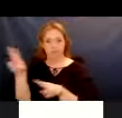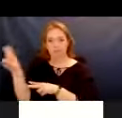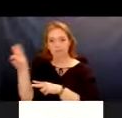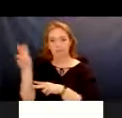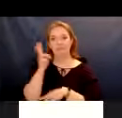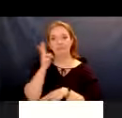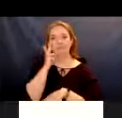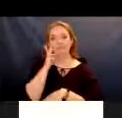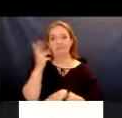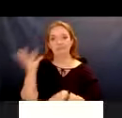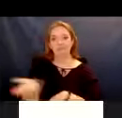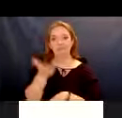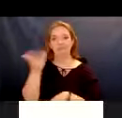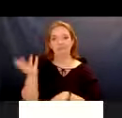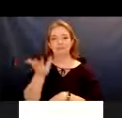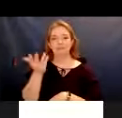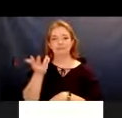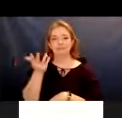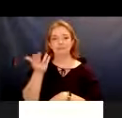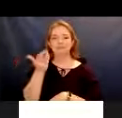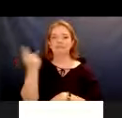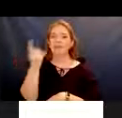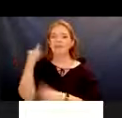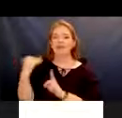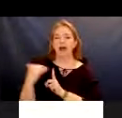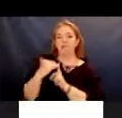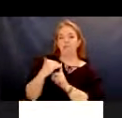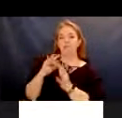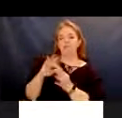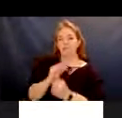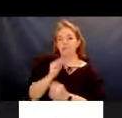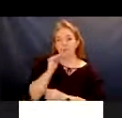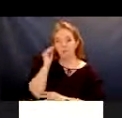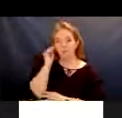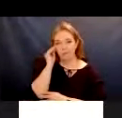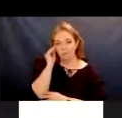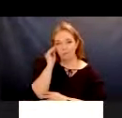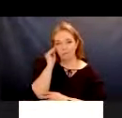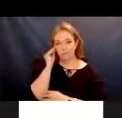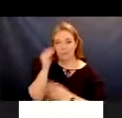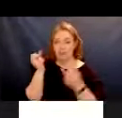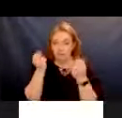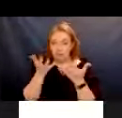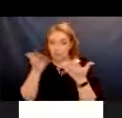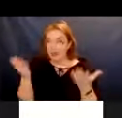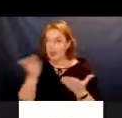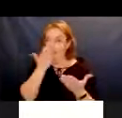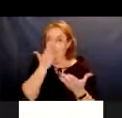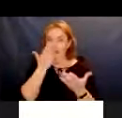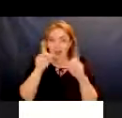are that remind you of home. There's so much good signage here in